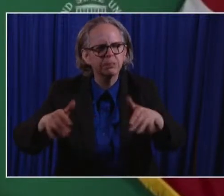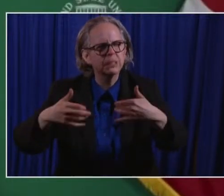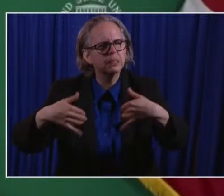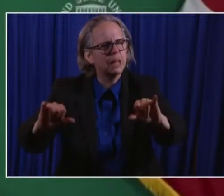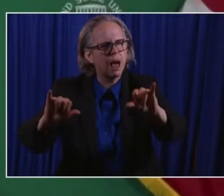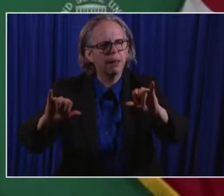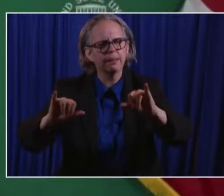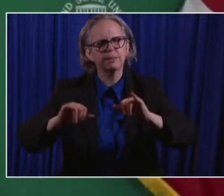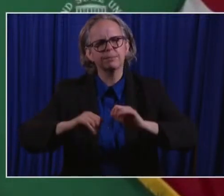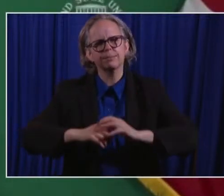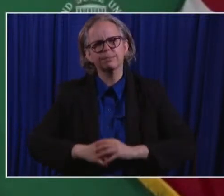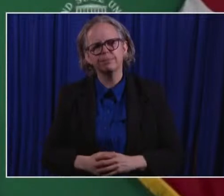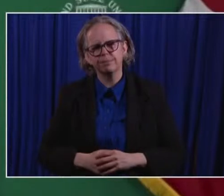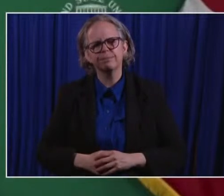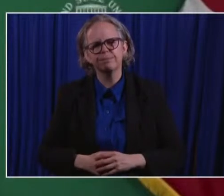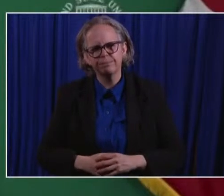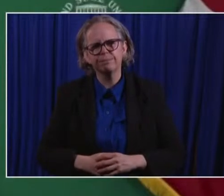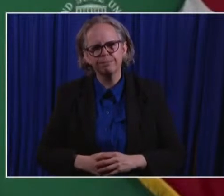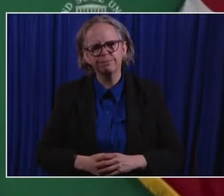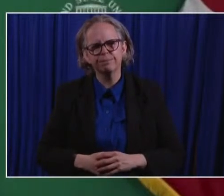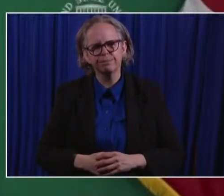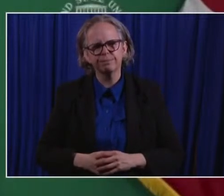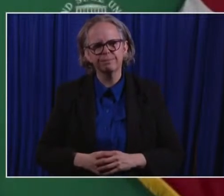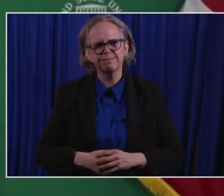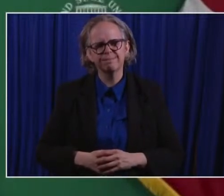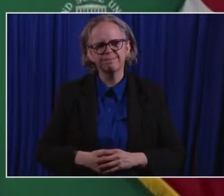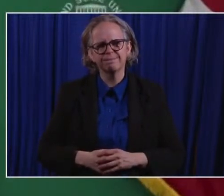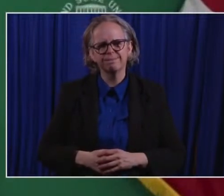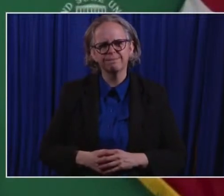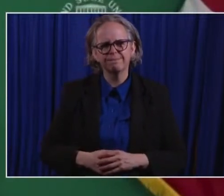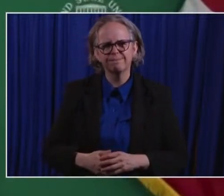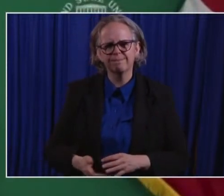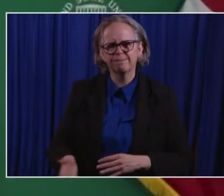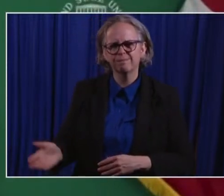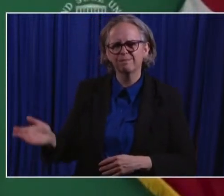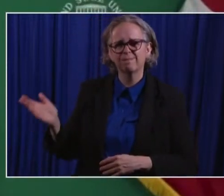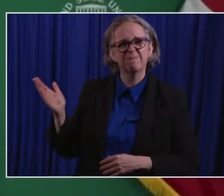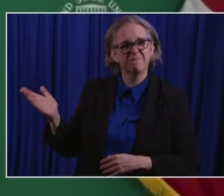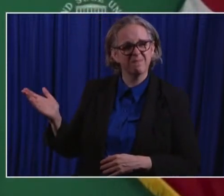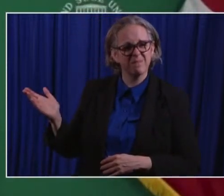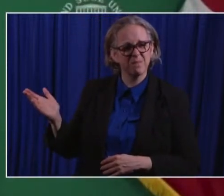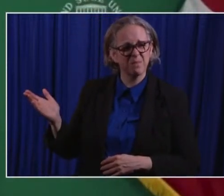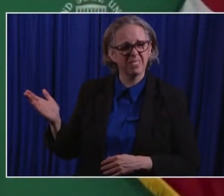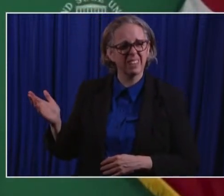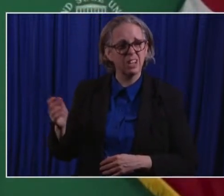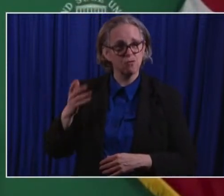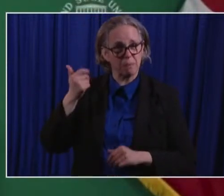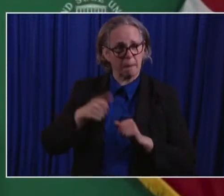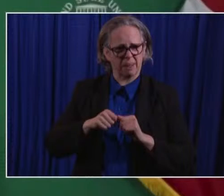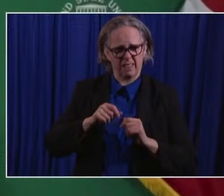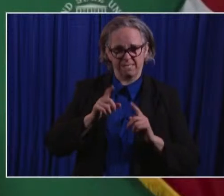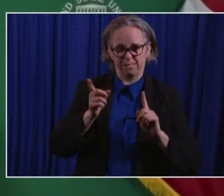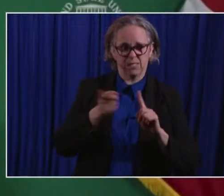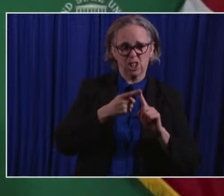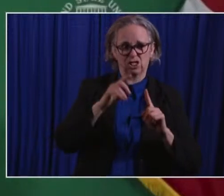So I asked our team to put this slide together. This is from the first of this year, from the first of the year.